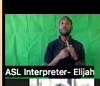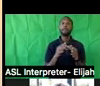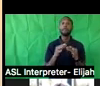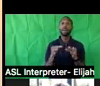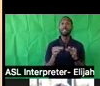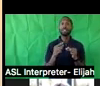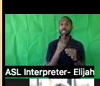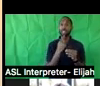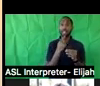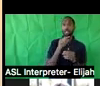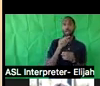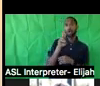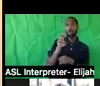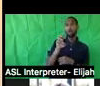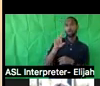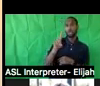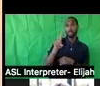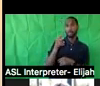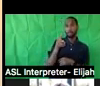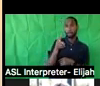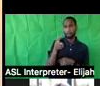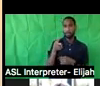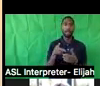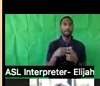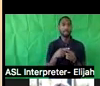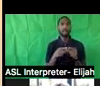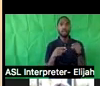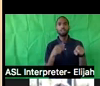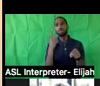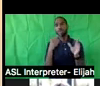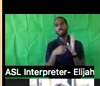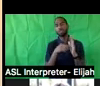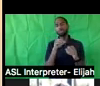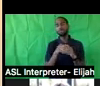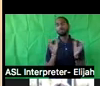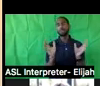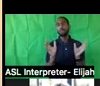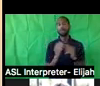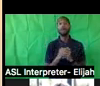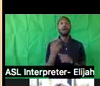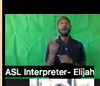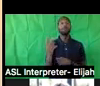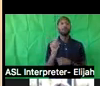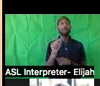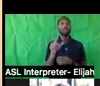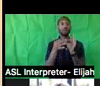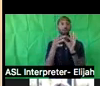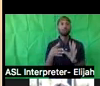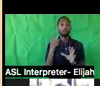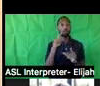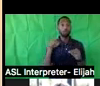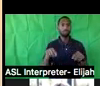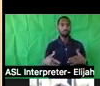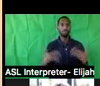read and your message, and Mira dropped an example of that in the chat as well. We have 2 ASL interpreters for our event